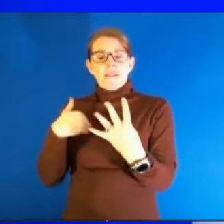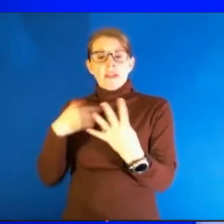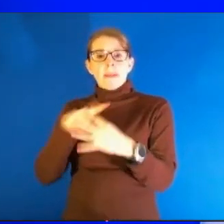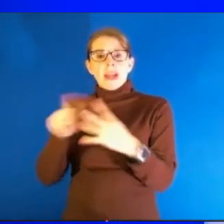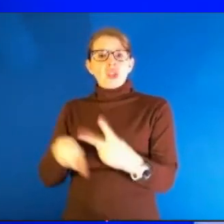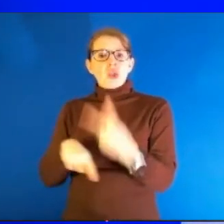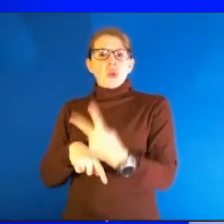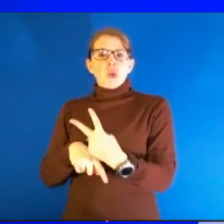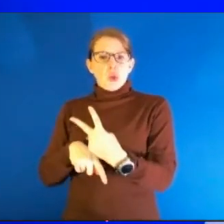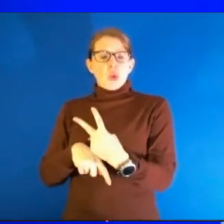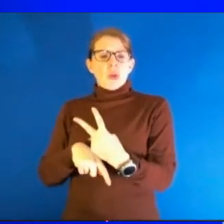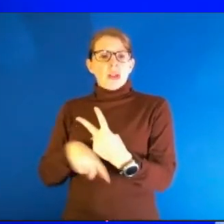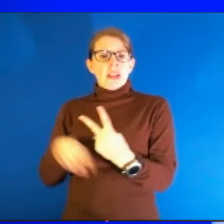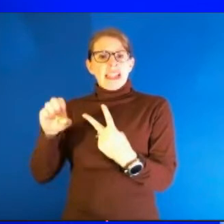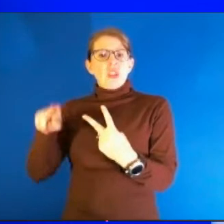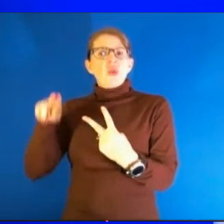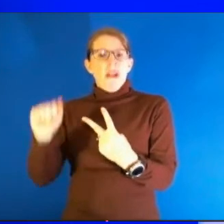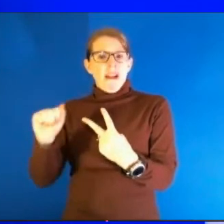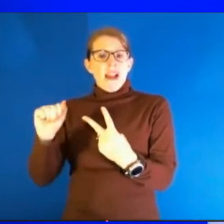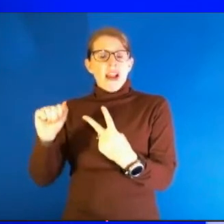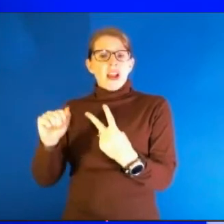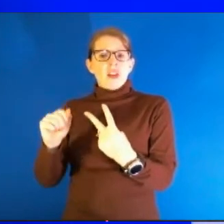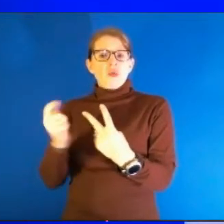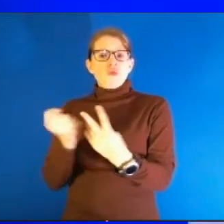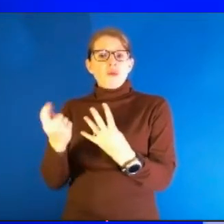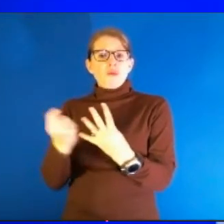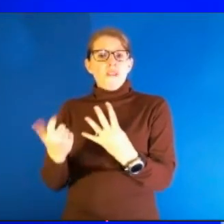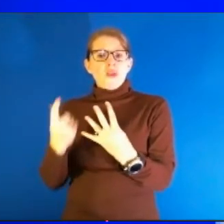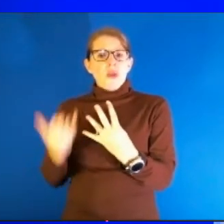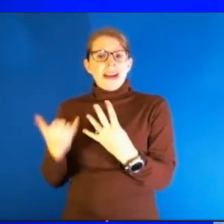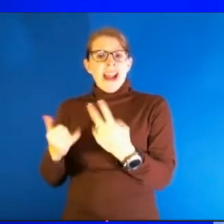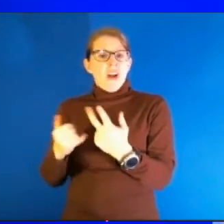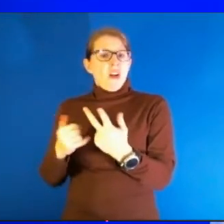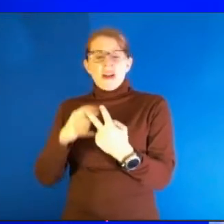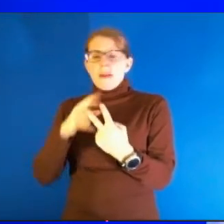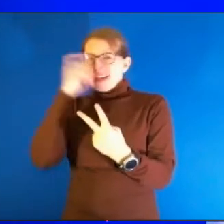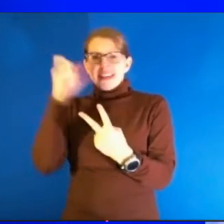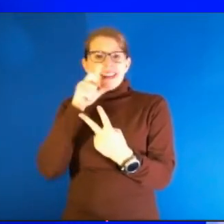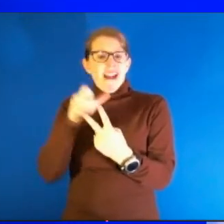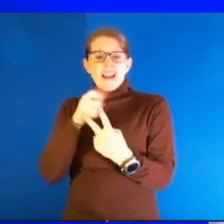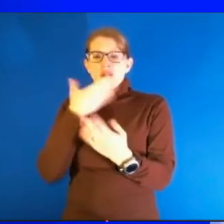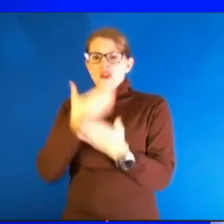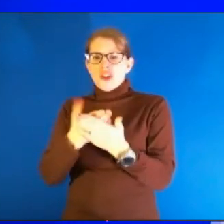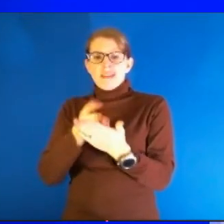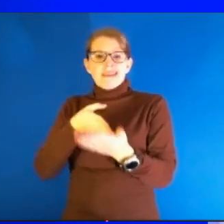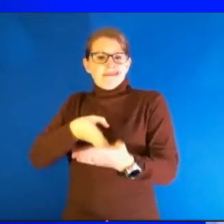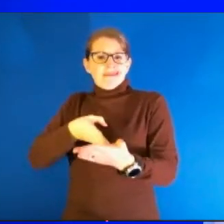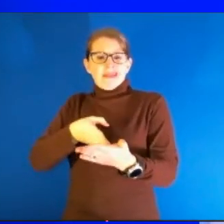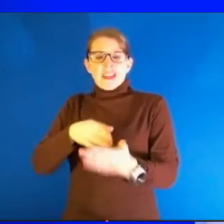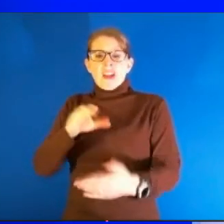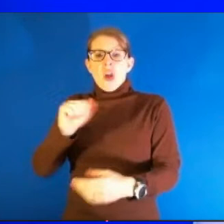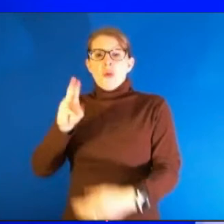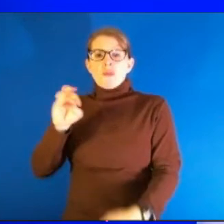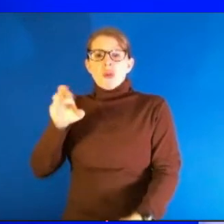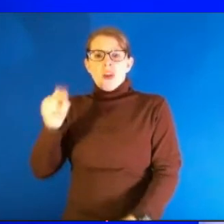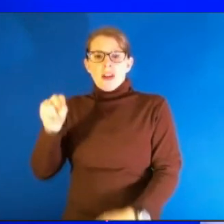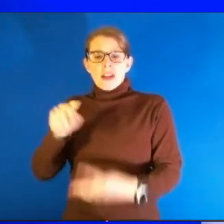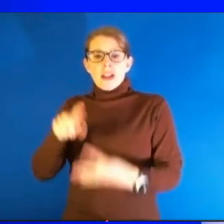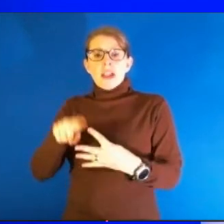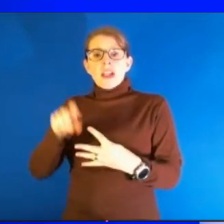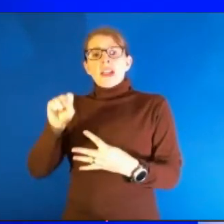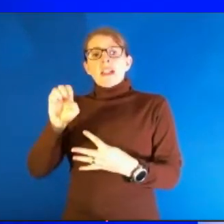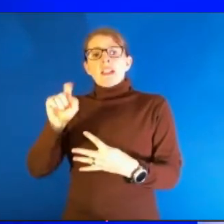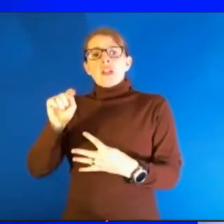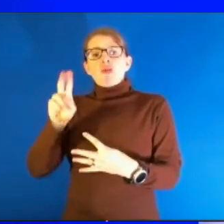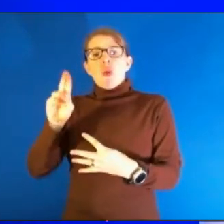their EUAs removed right now because they don't work against Omicron. So really the only one to work is sotrovimab. The other that we have